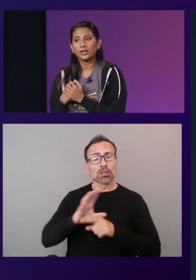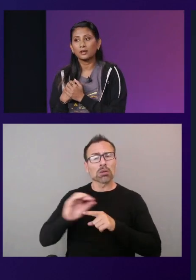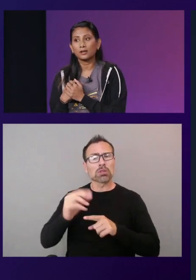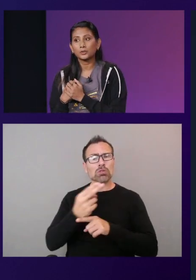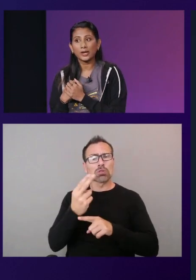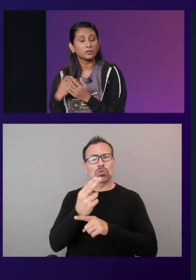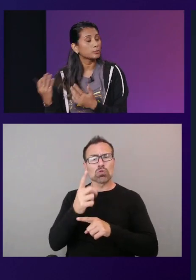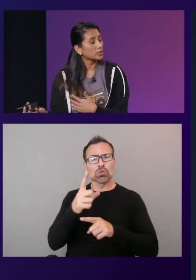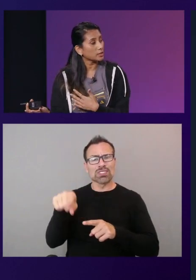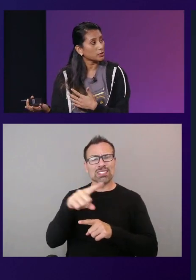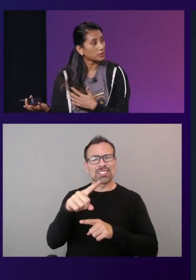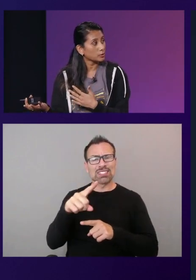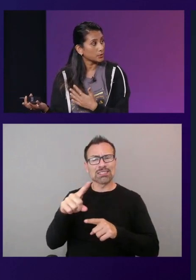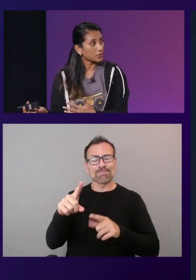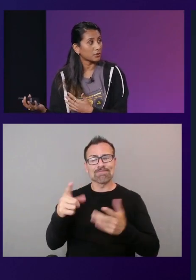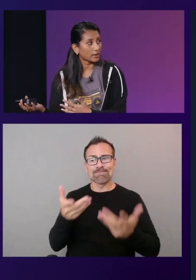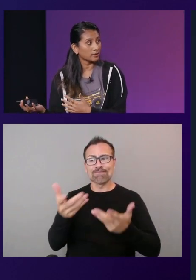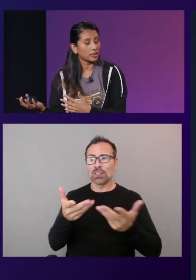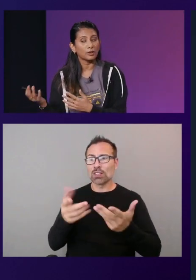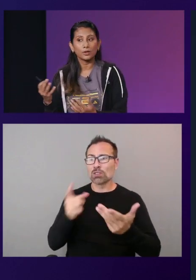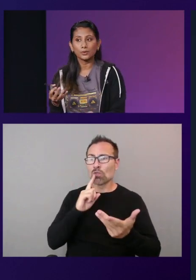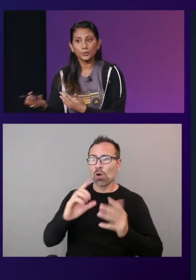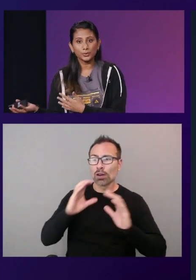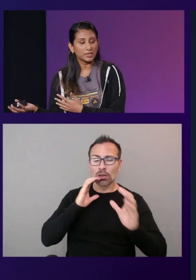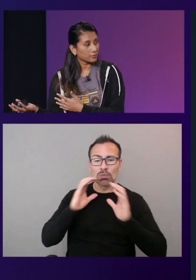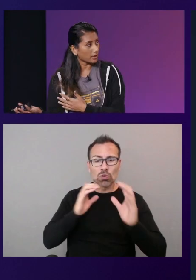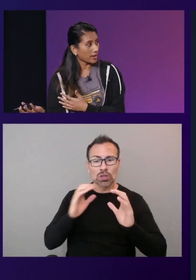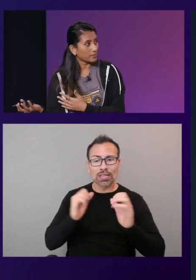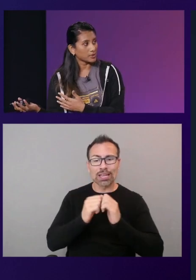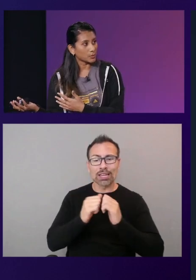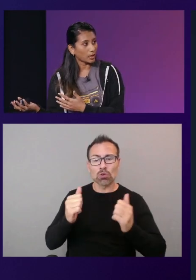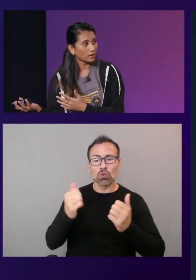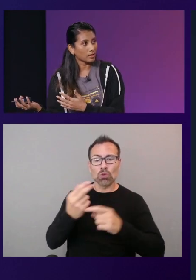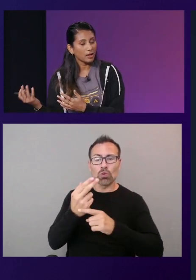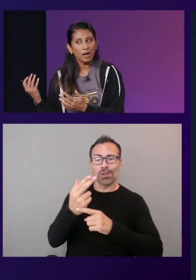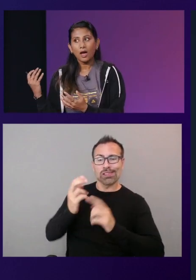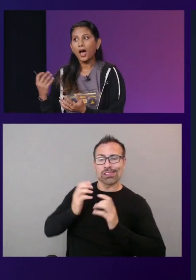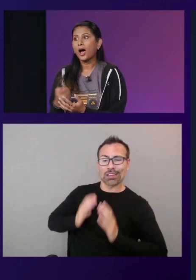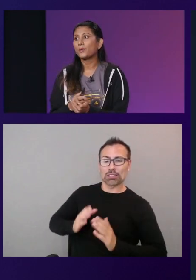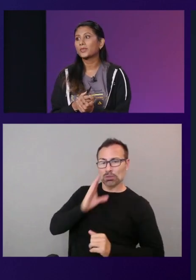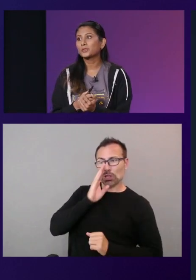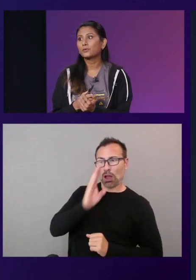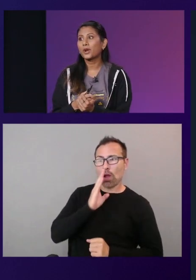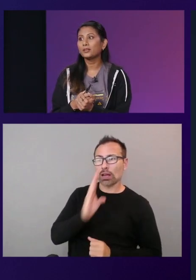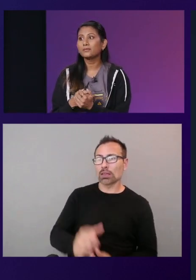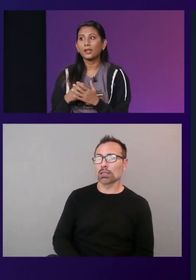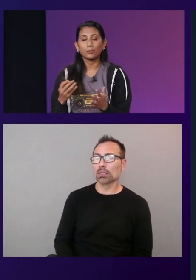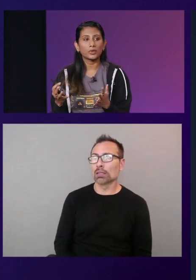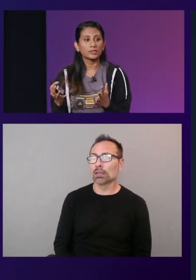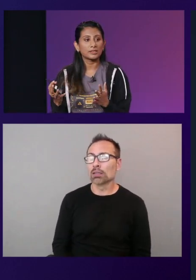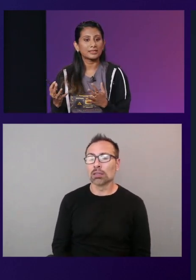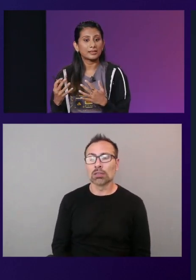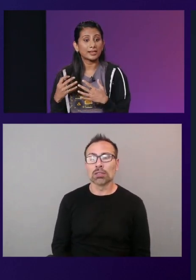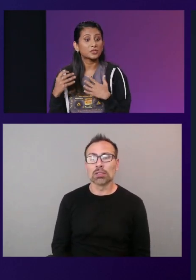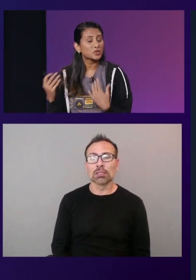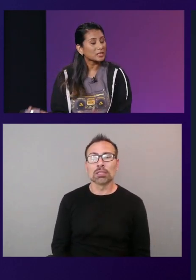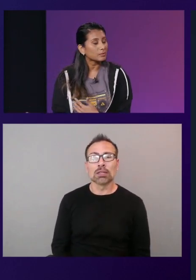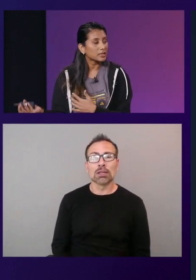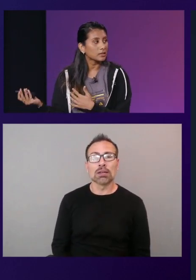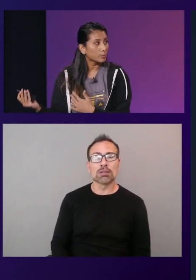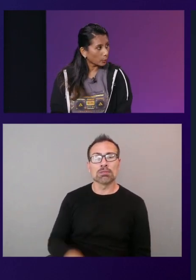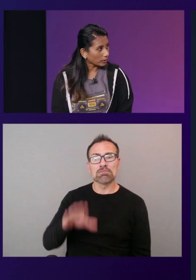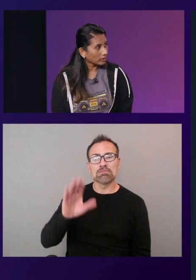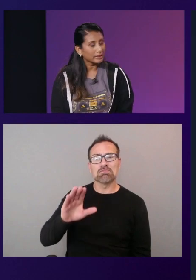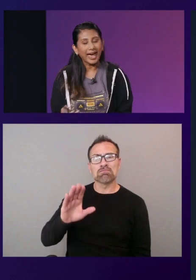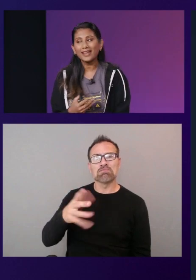actually communicate to the users directly through these front-end apps as well. So front-end development is an